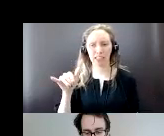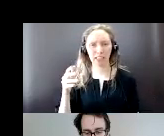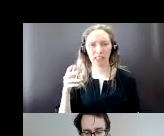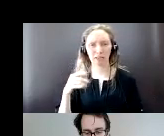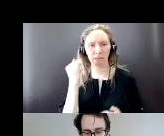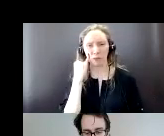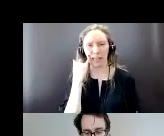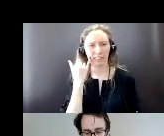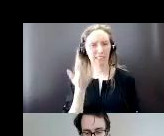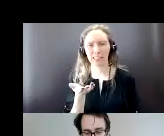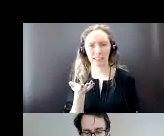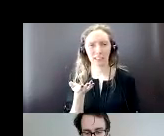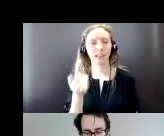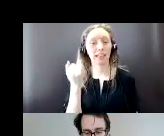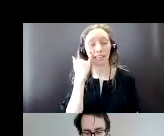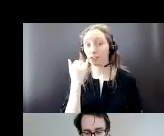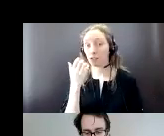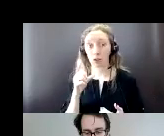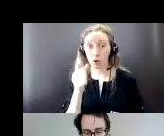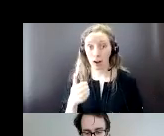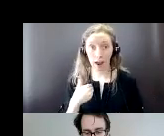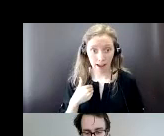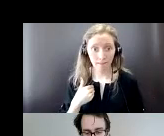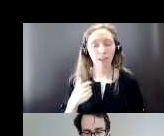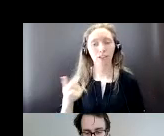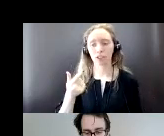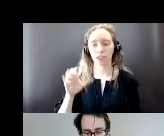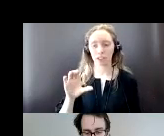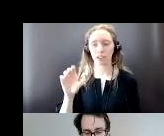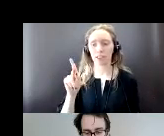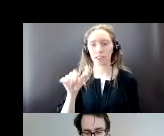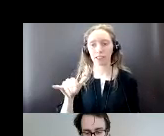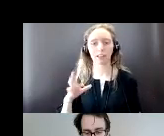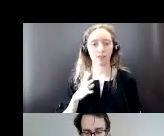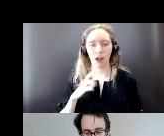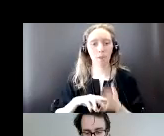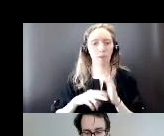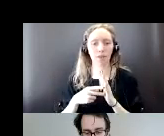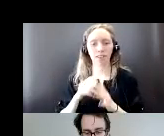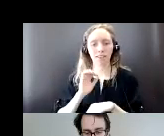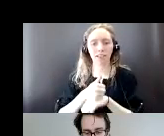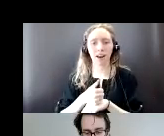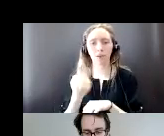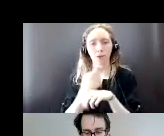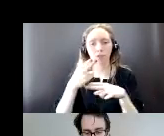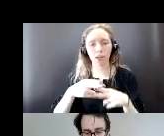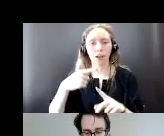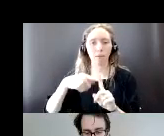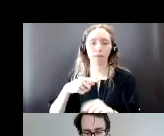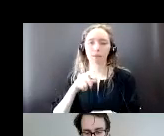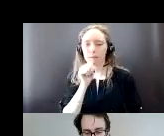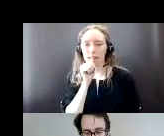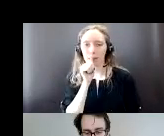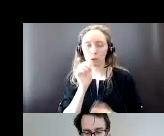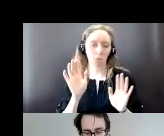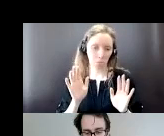a GC key, if you don't have one, it's just a matter of registering for a username and password. Once you create that username and